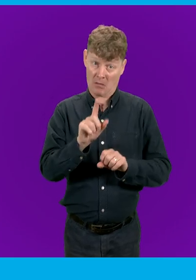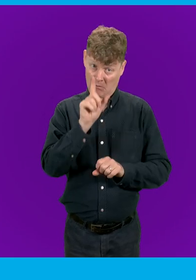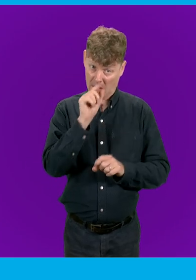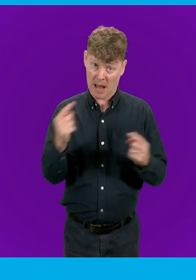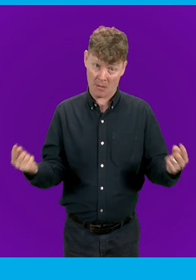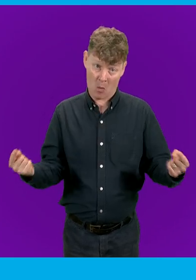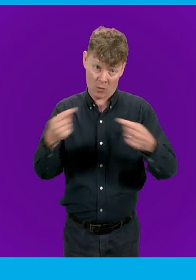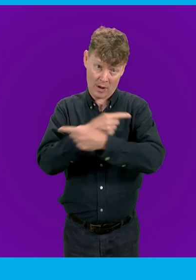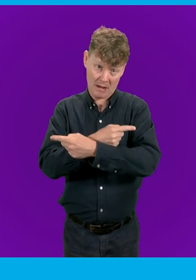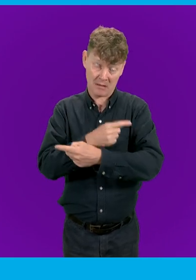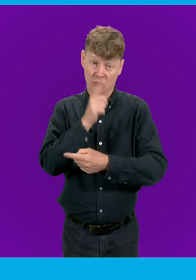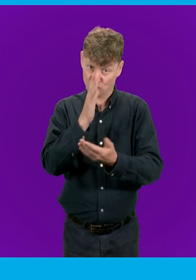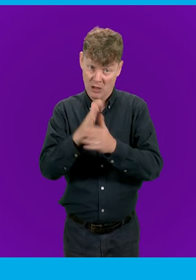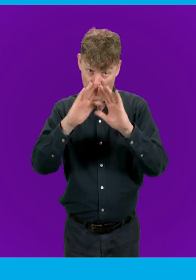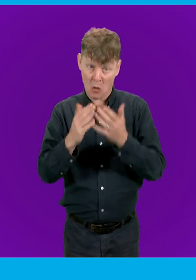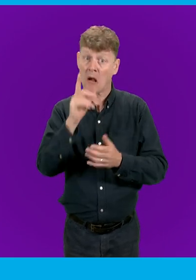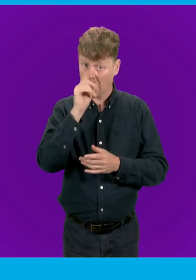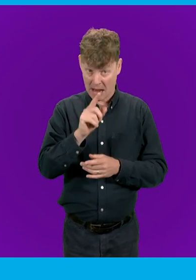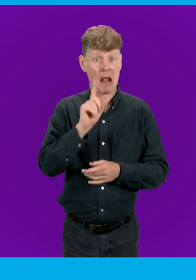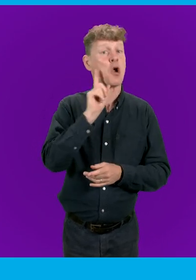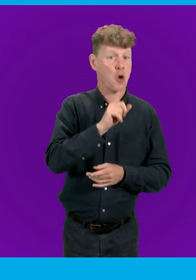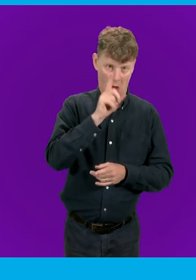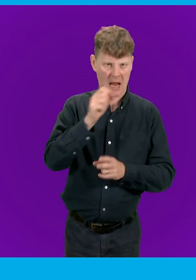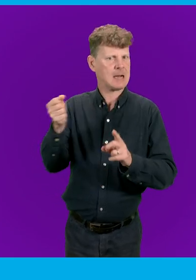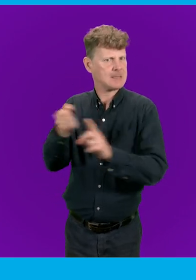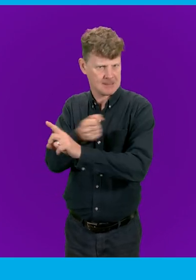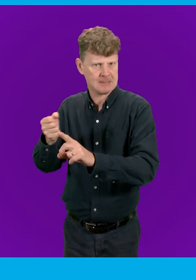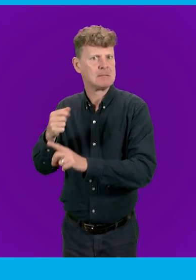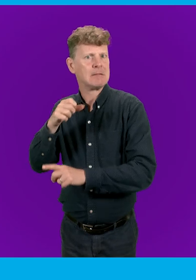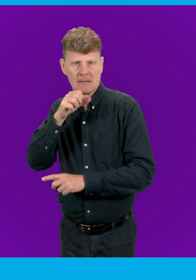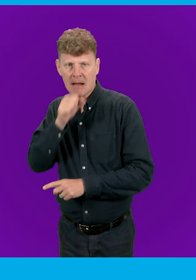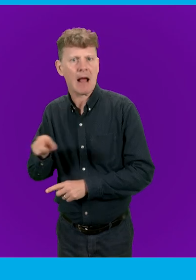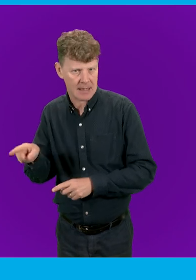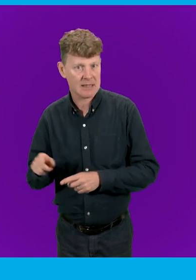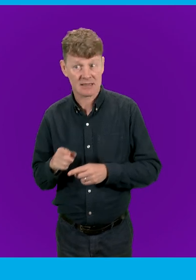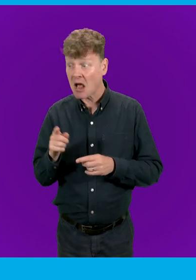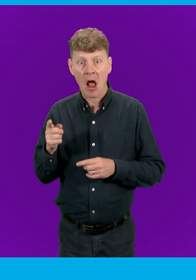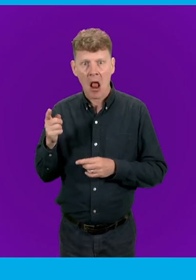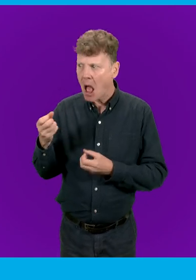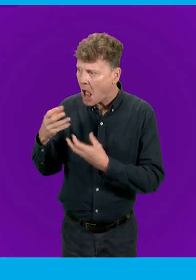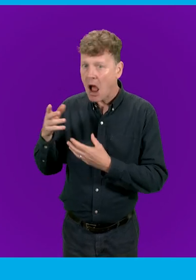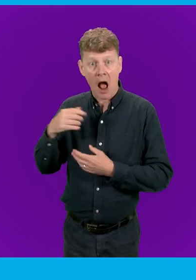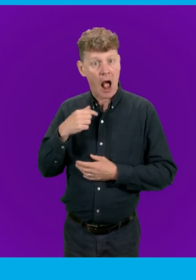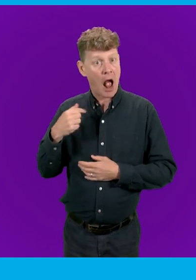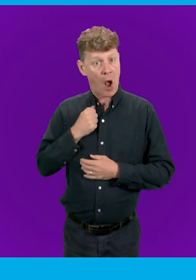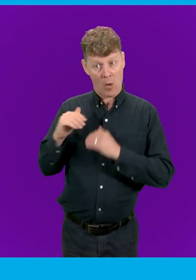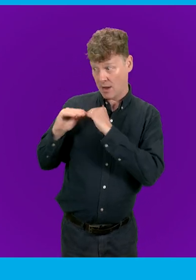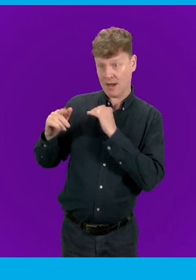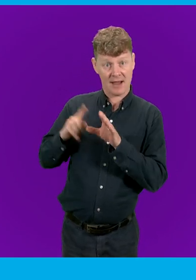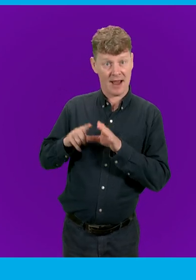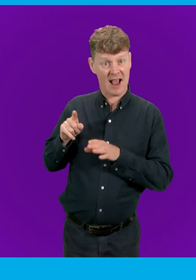And to see what the guys in our class were thinking, the guys our year, it